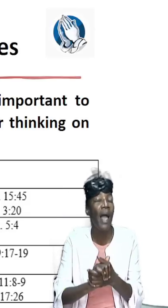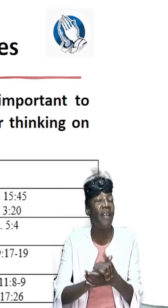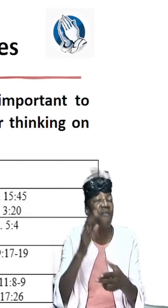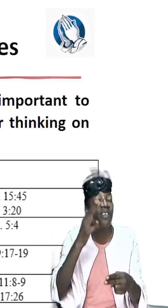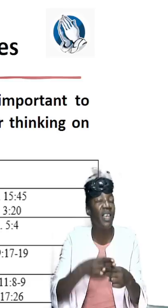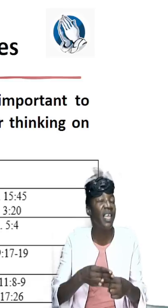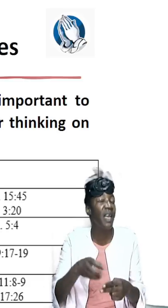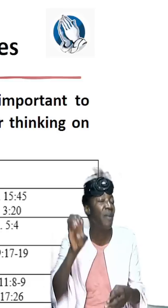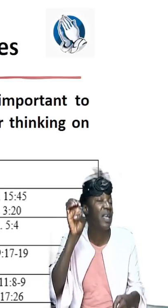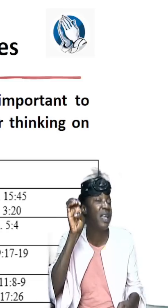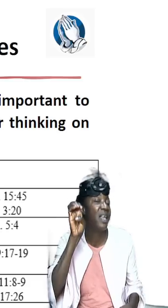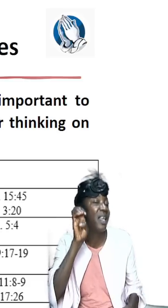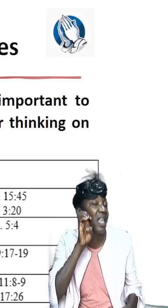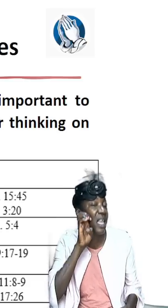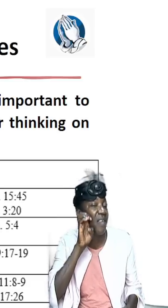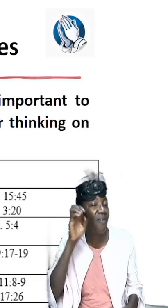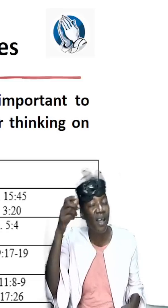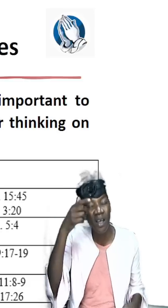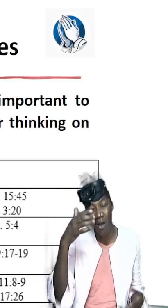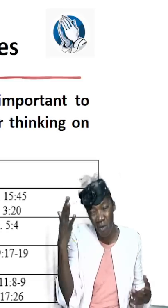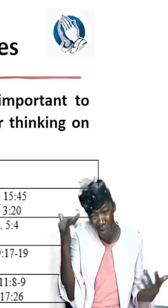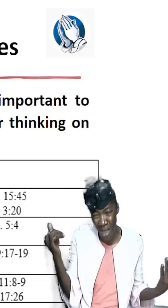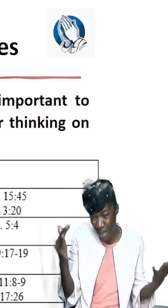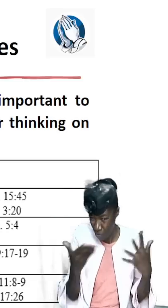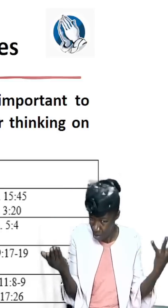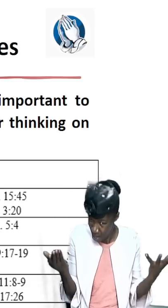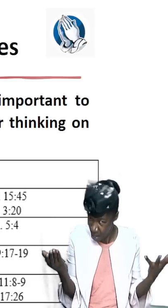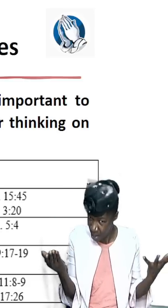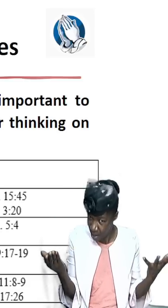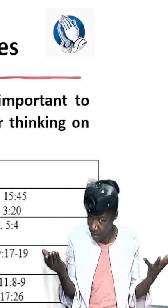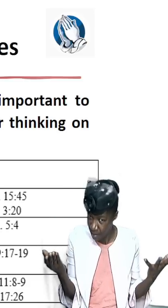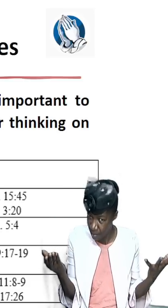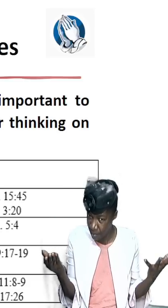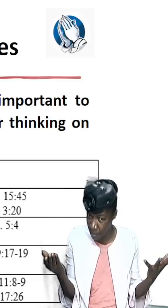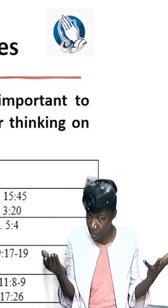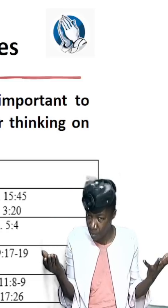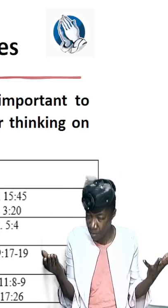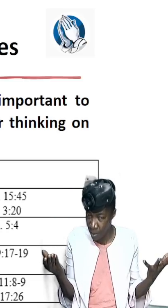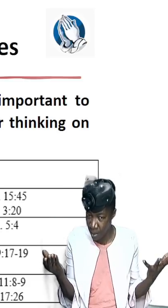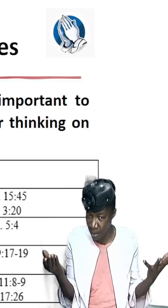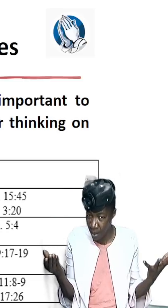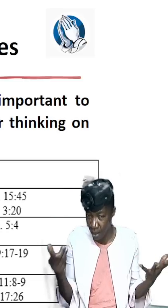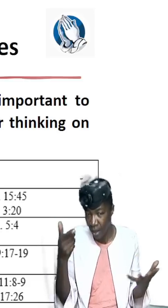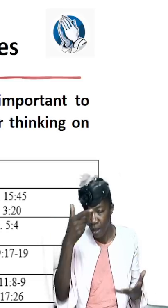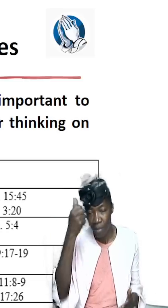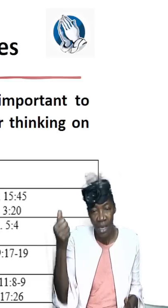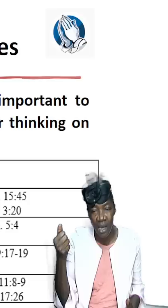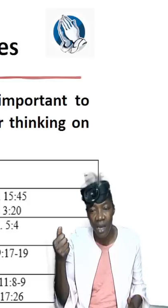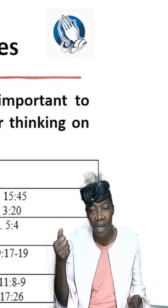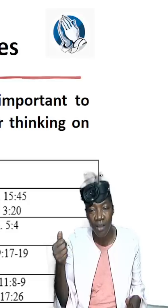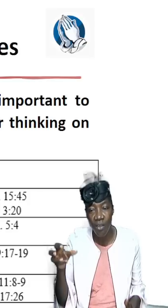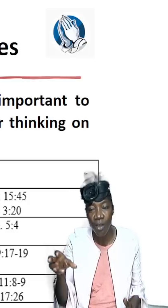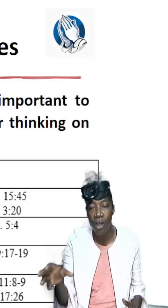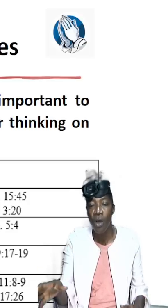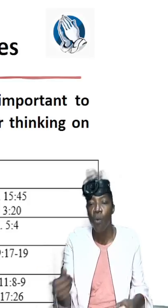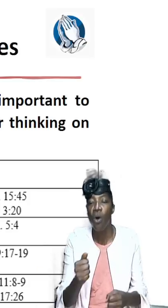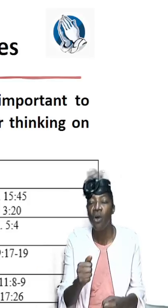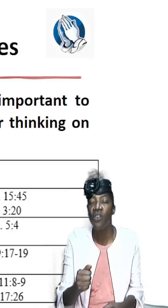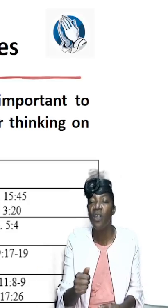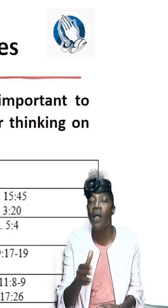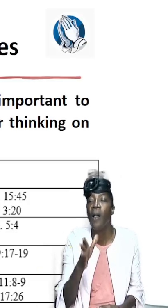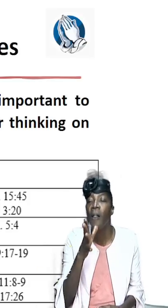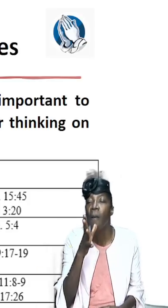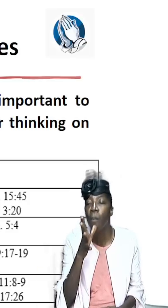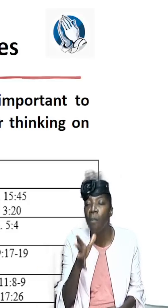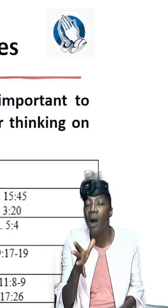Because the question is why? Why call her Eve? And the answer is given here. Because she was the mother